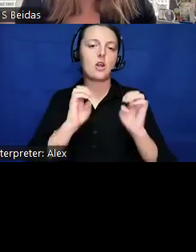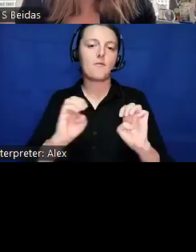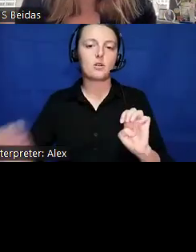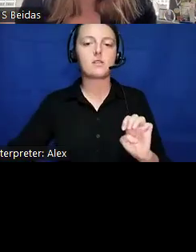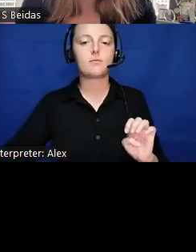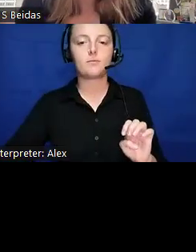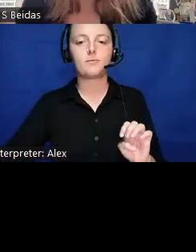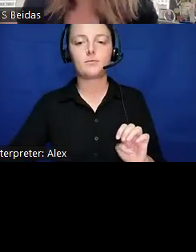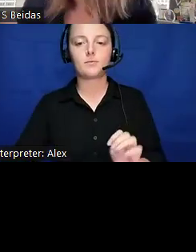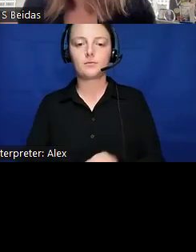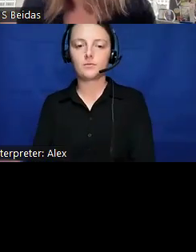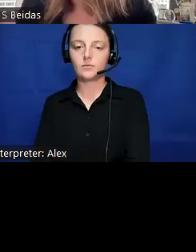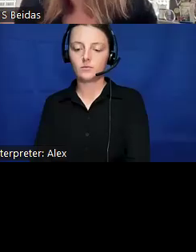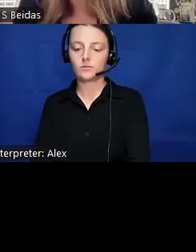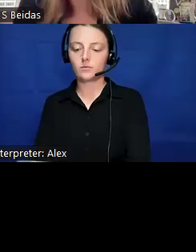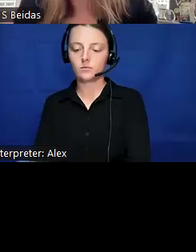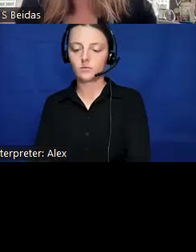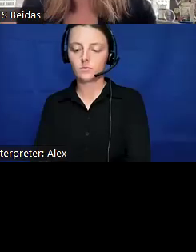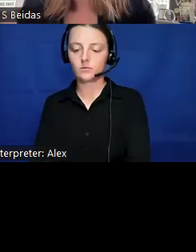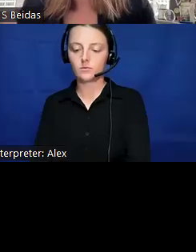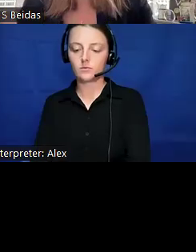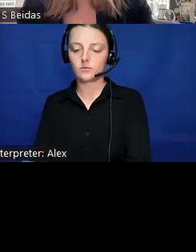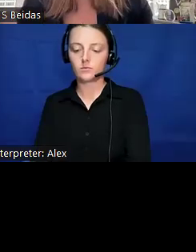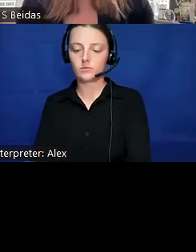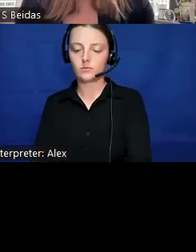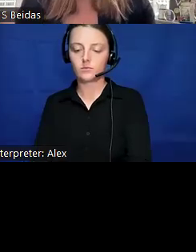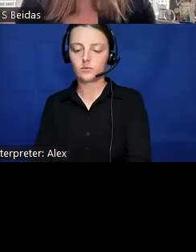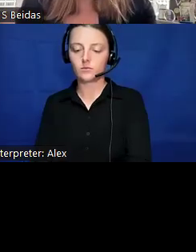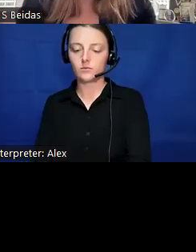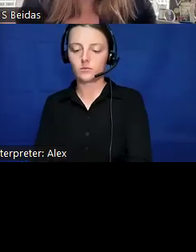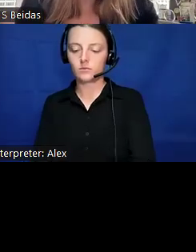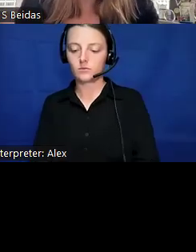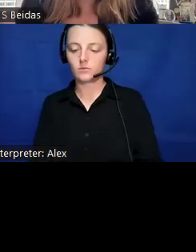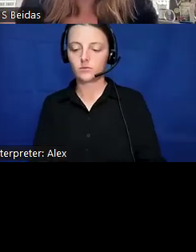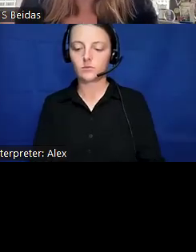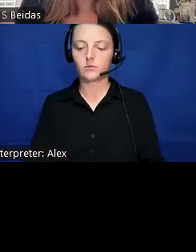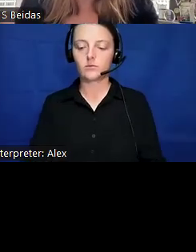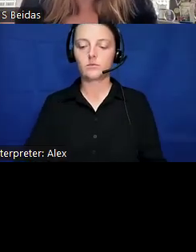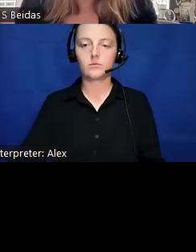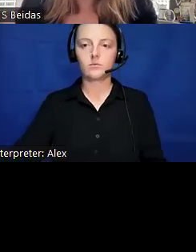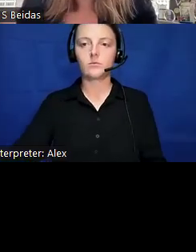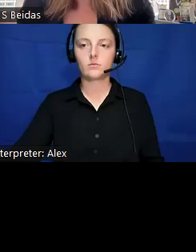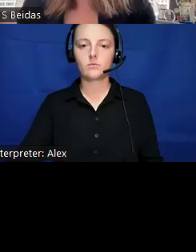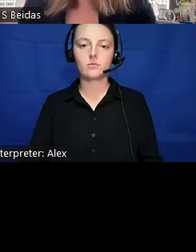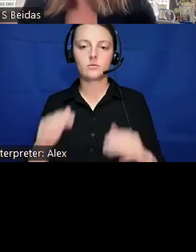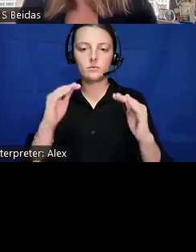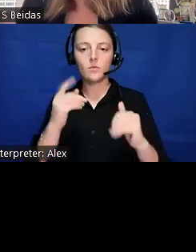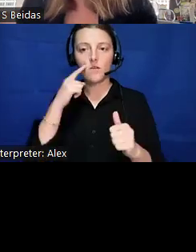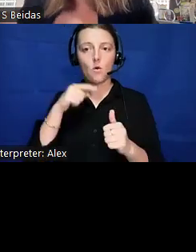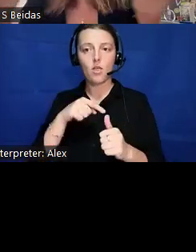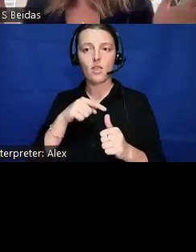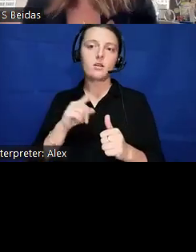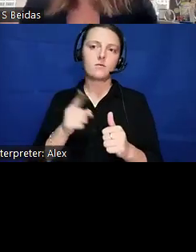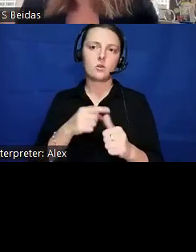a bit from what you might be traditionally used to in the biomedical research paradigm. The first, and this of course is changing in